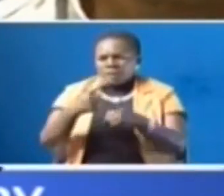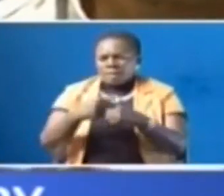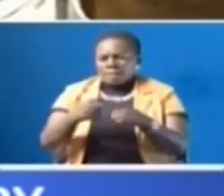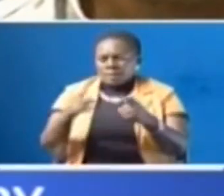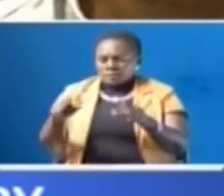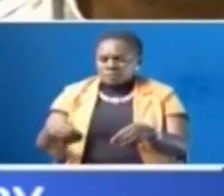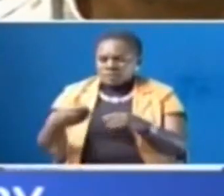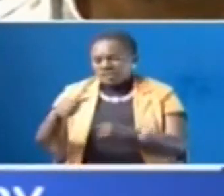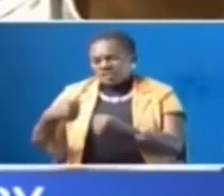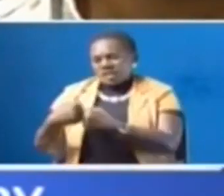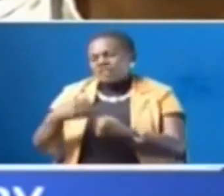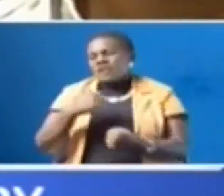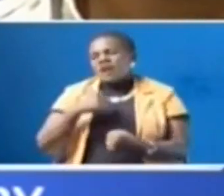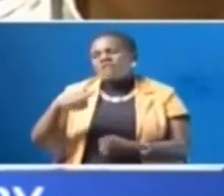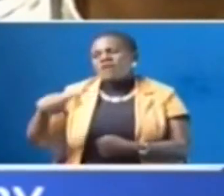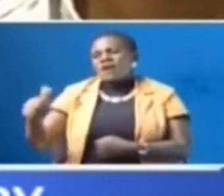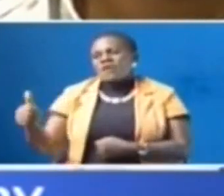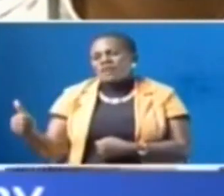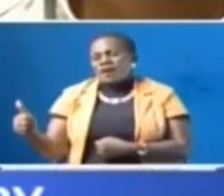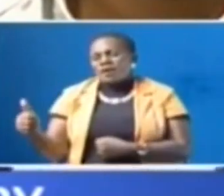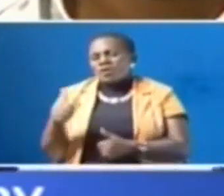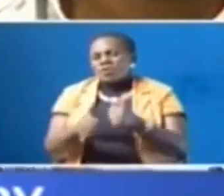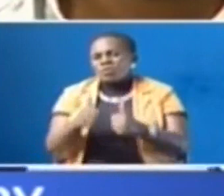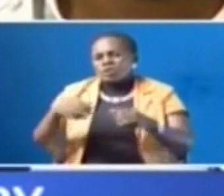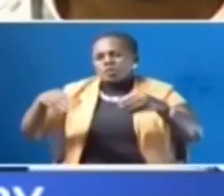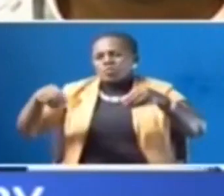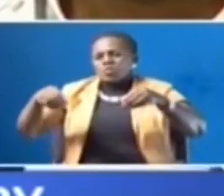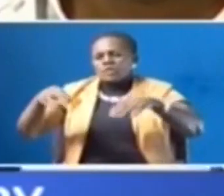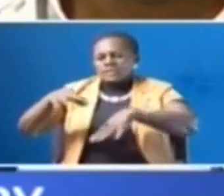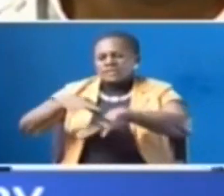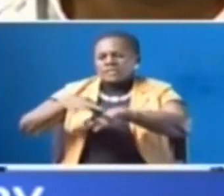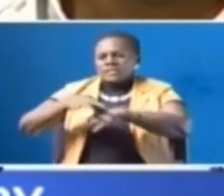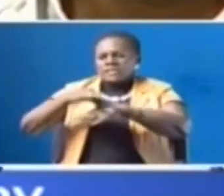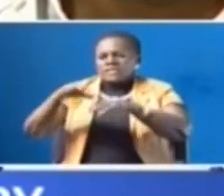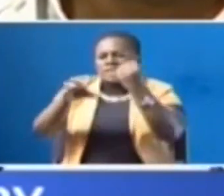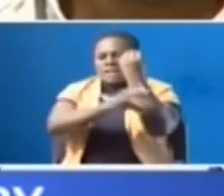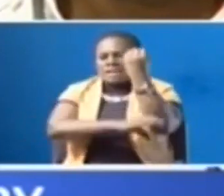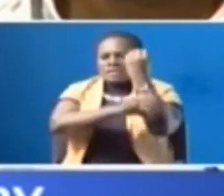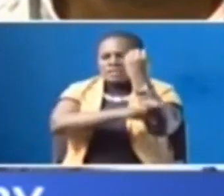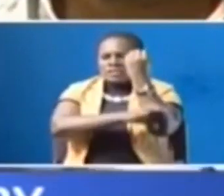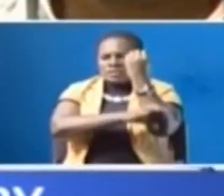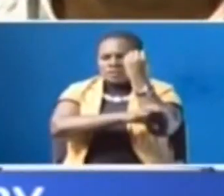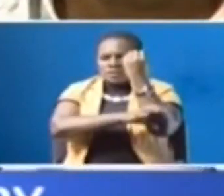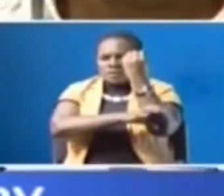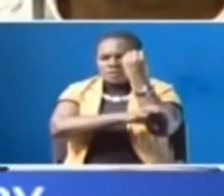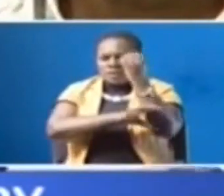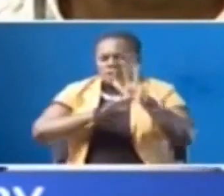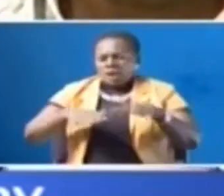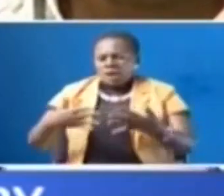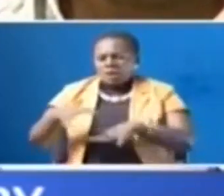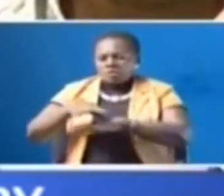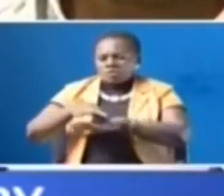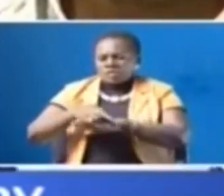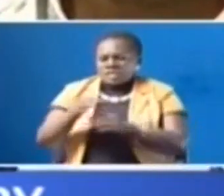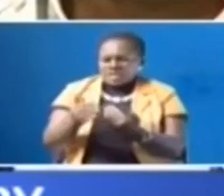given, the other challenge we have, the bigger challenge, is in the quality of hides in the country, the way the hides is